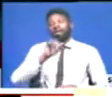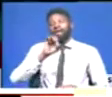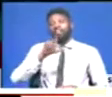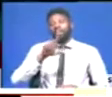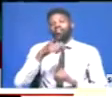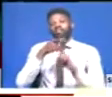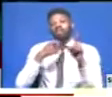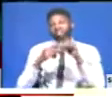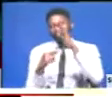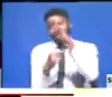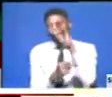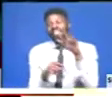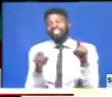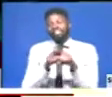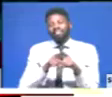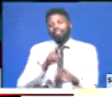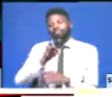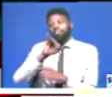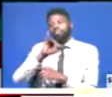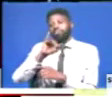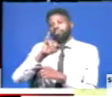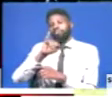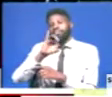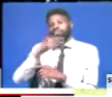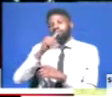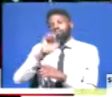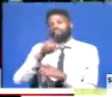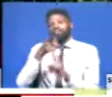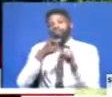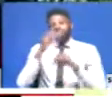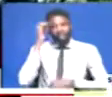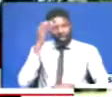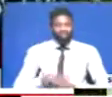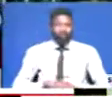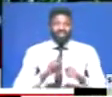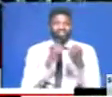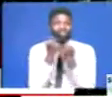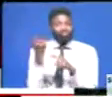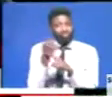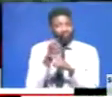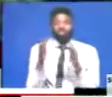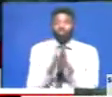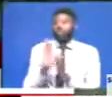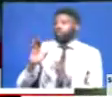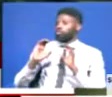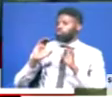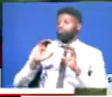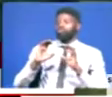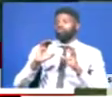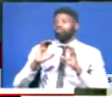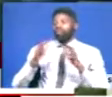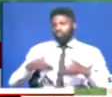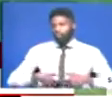and Michael Karaga of Kiambu Golf Club. The team has been training under the national junior coach John Van ahead